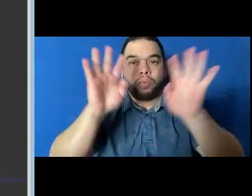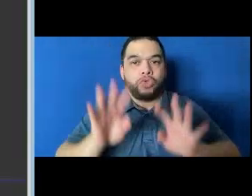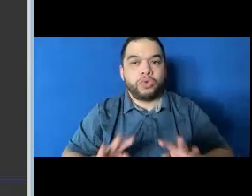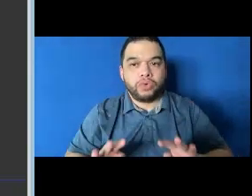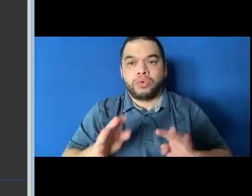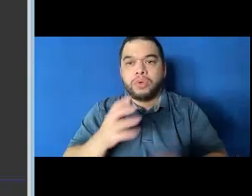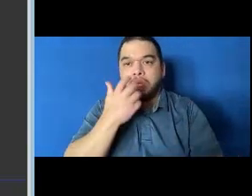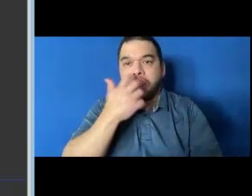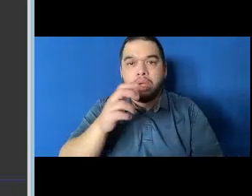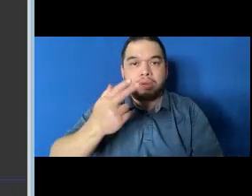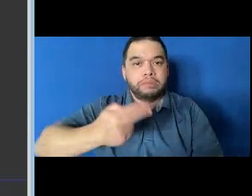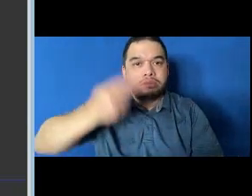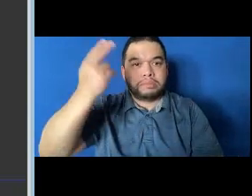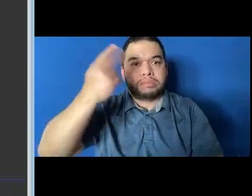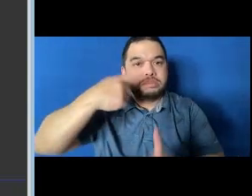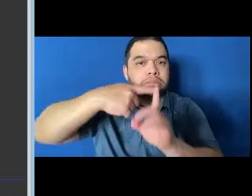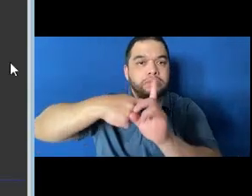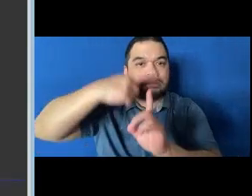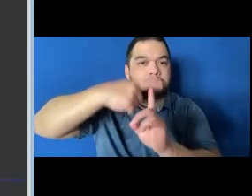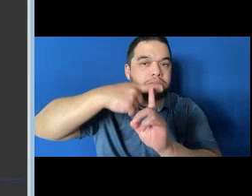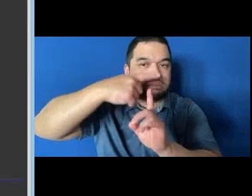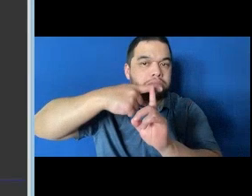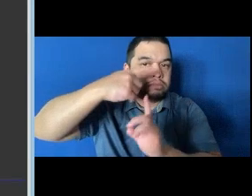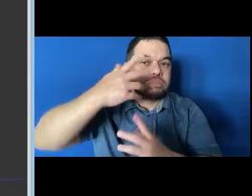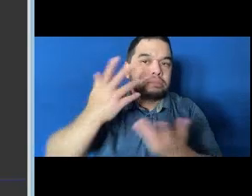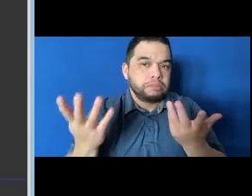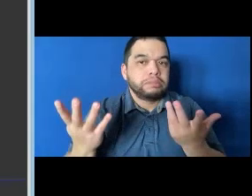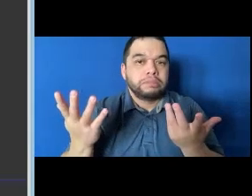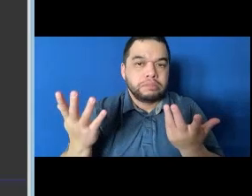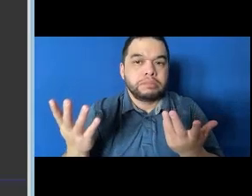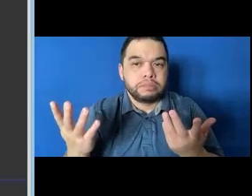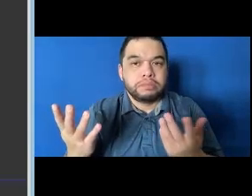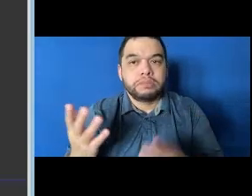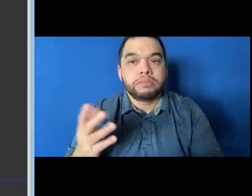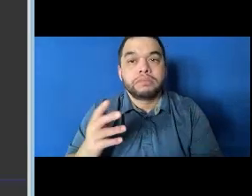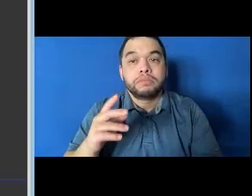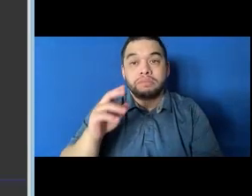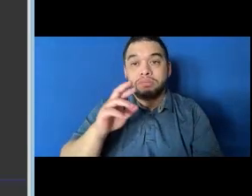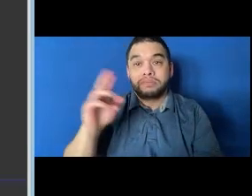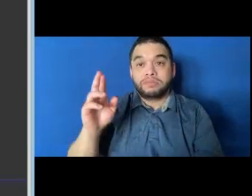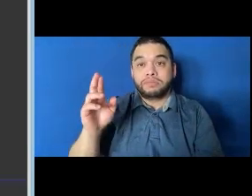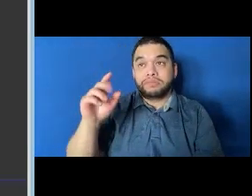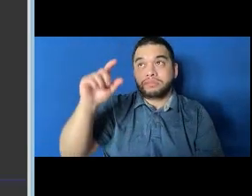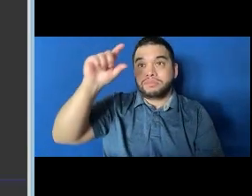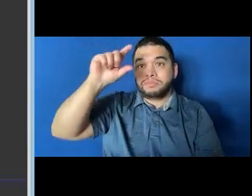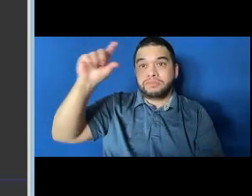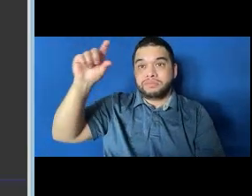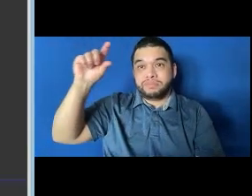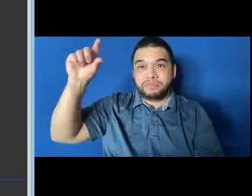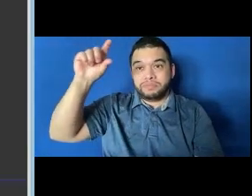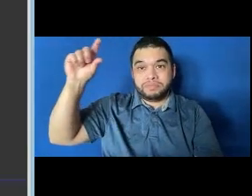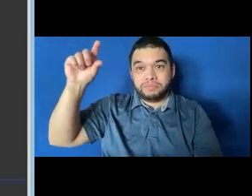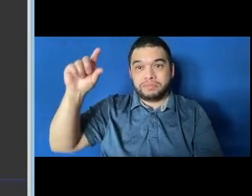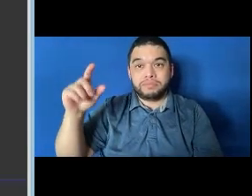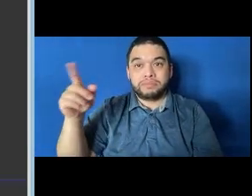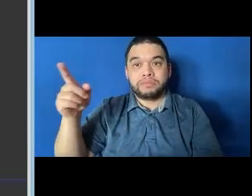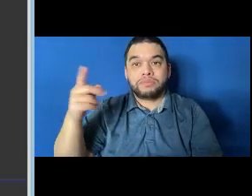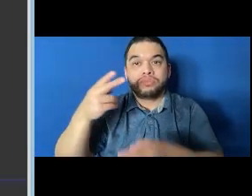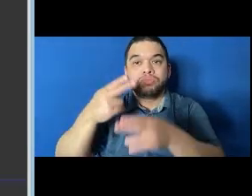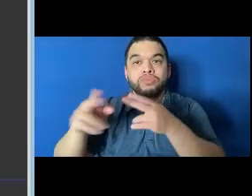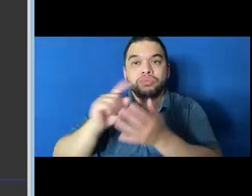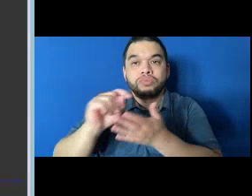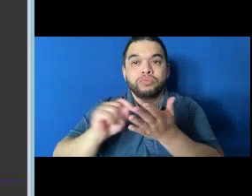a heat fuerte y advisory riesgo alto de corrientes marinas. En la and parte a high superior, risk estas of alertas a corto maritime plazo es currents. mayormente On top, we have